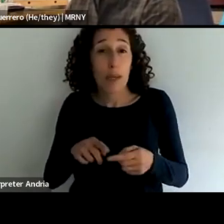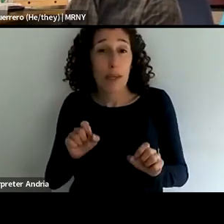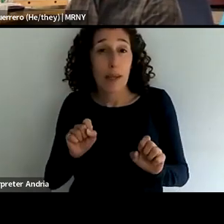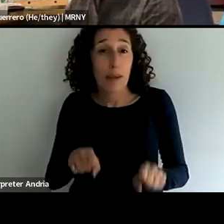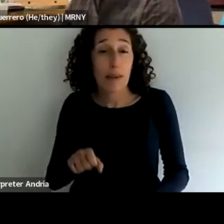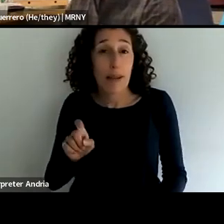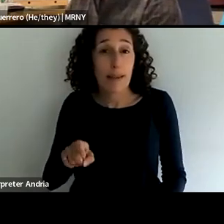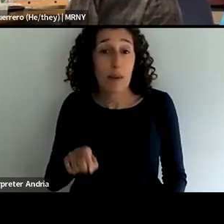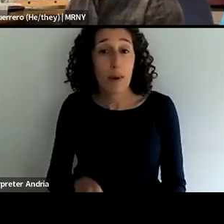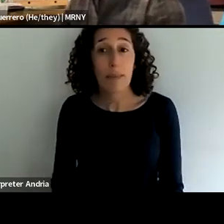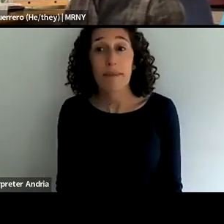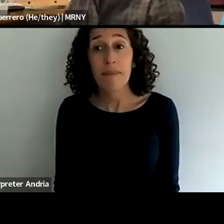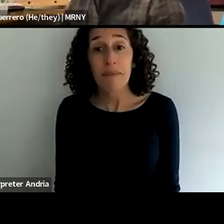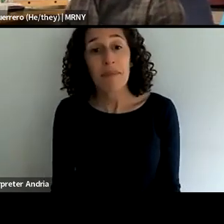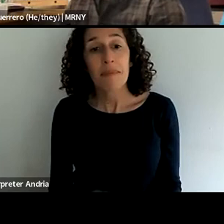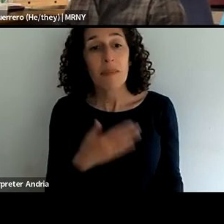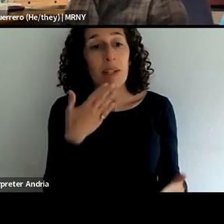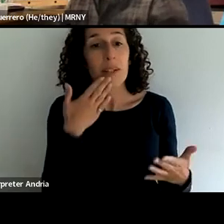Thank you.